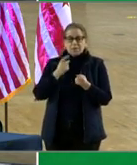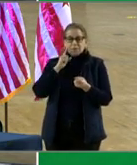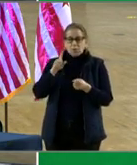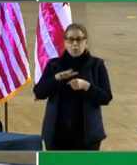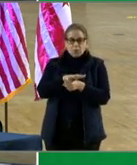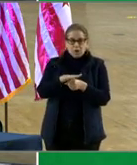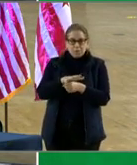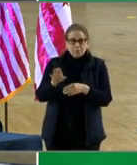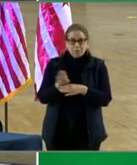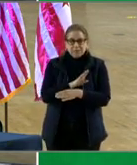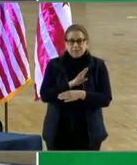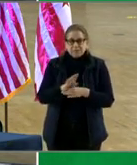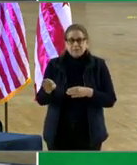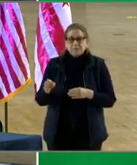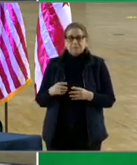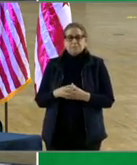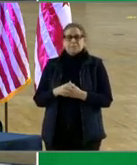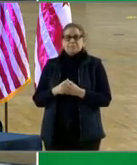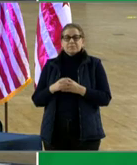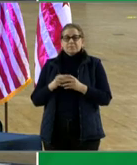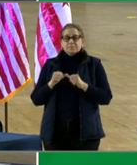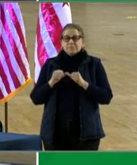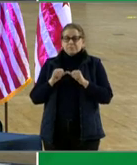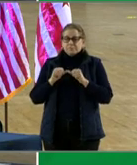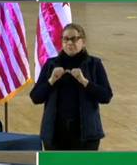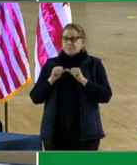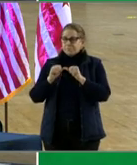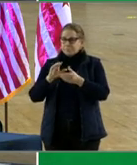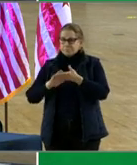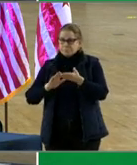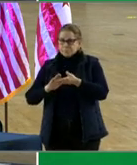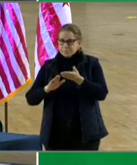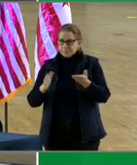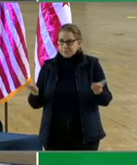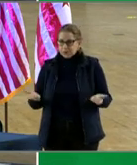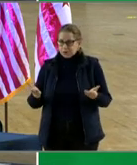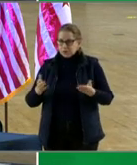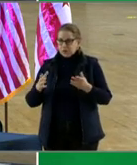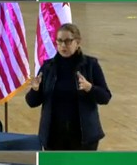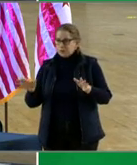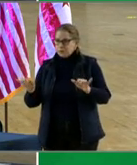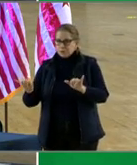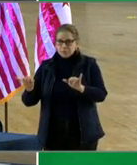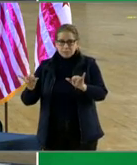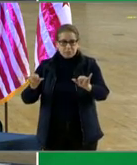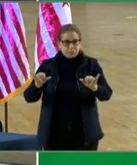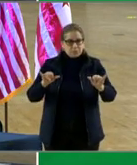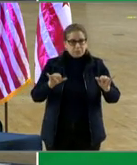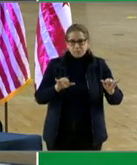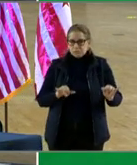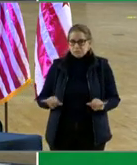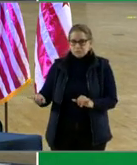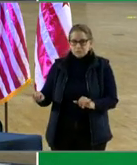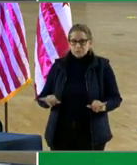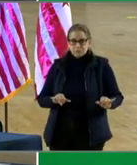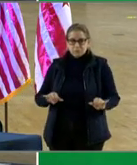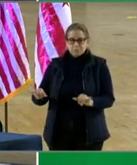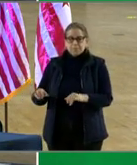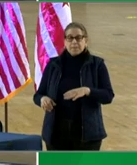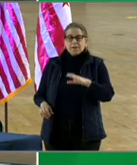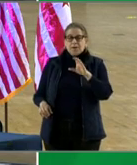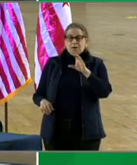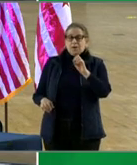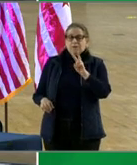continuity of operations provisions. We know, of course, that COVID-19 has no borders